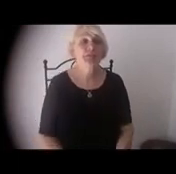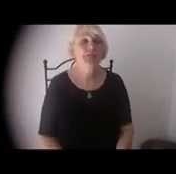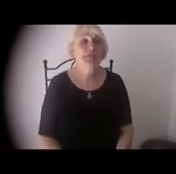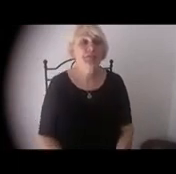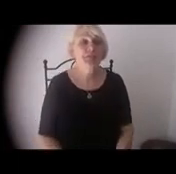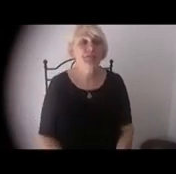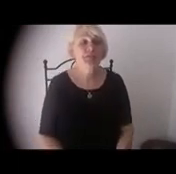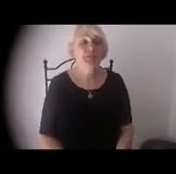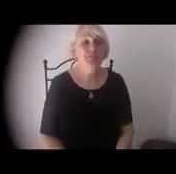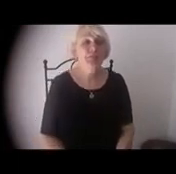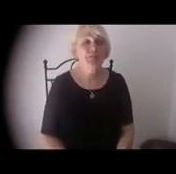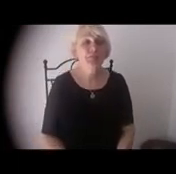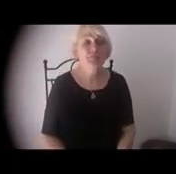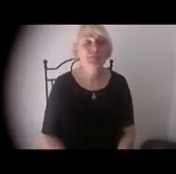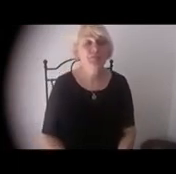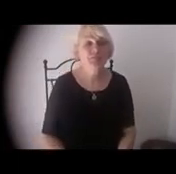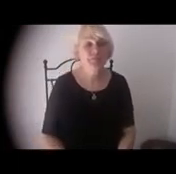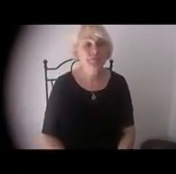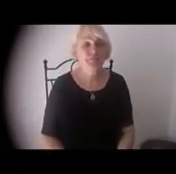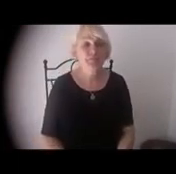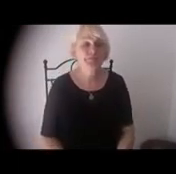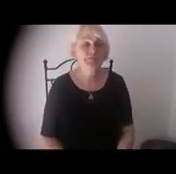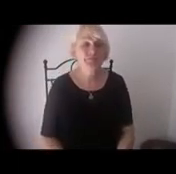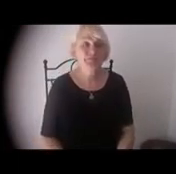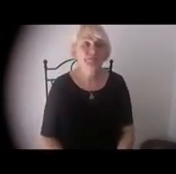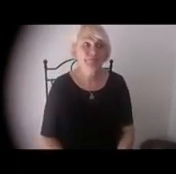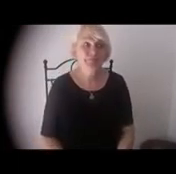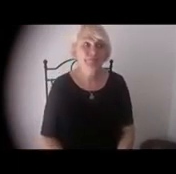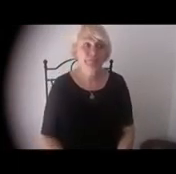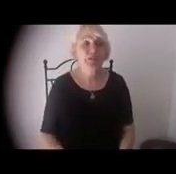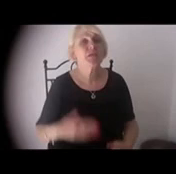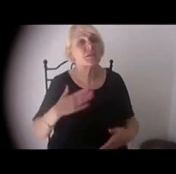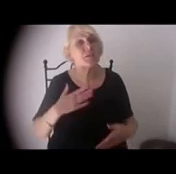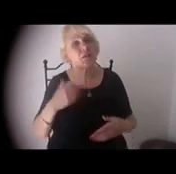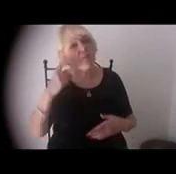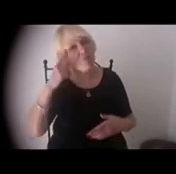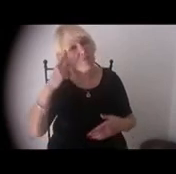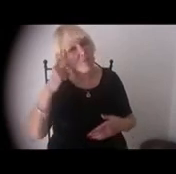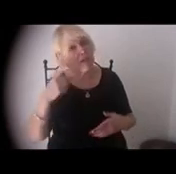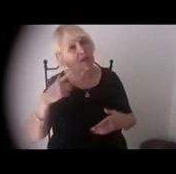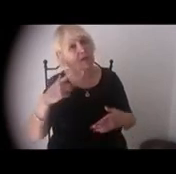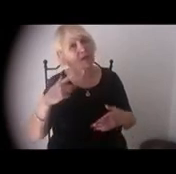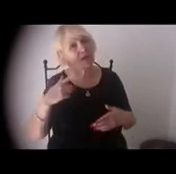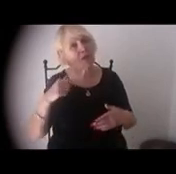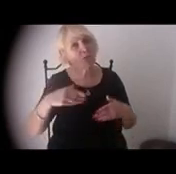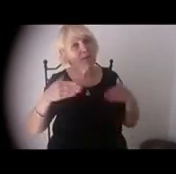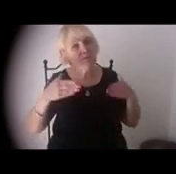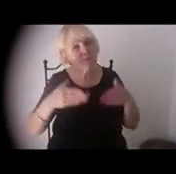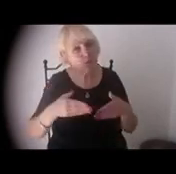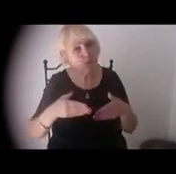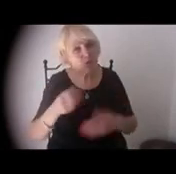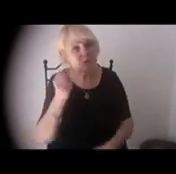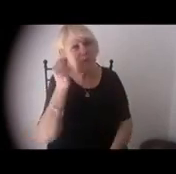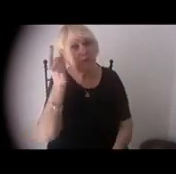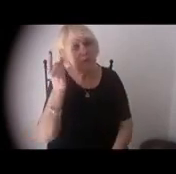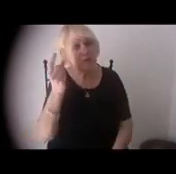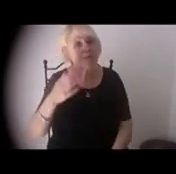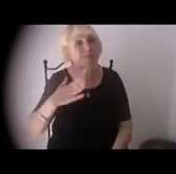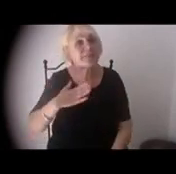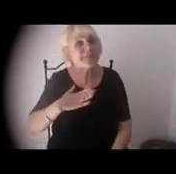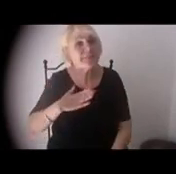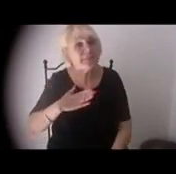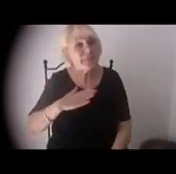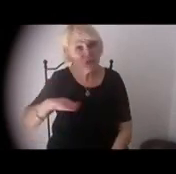is one where I think we focus on understanding the needs of the child or